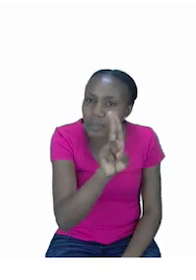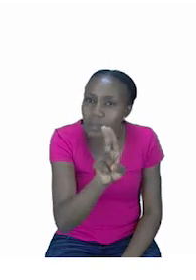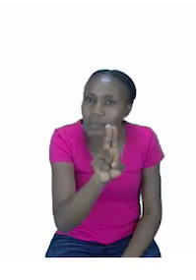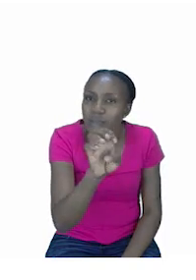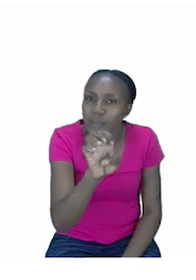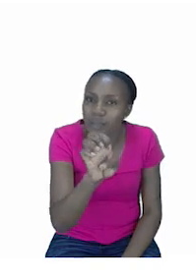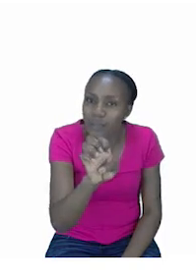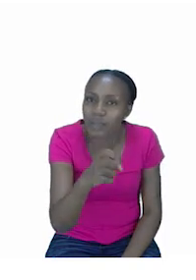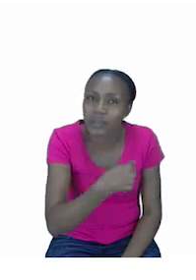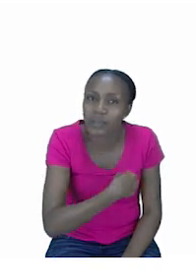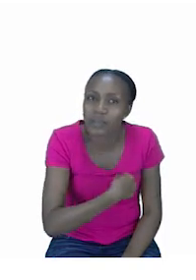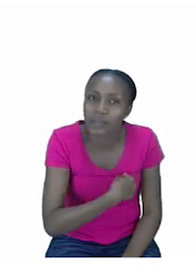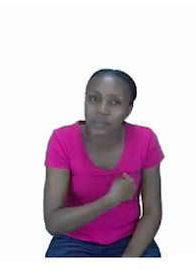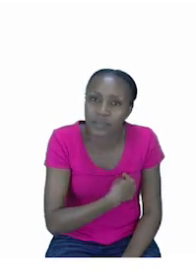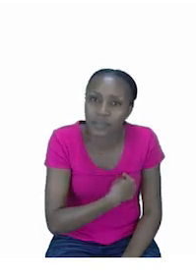She.